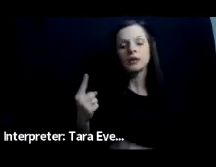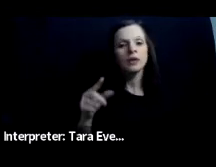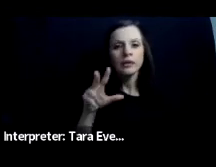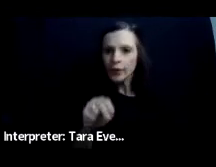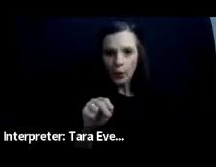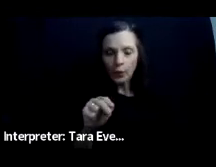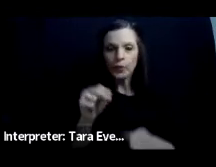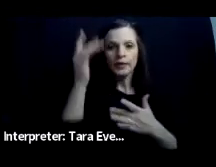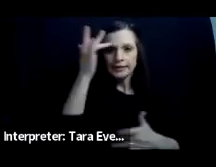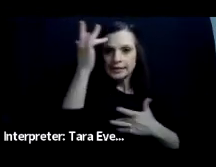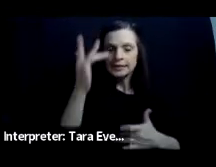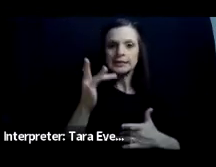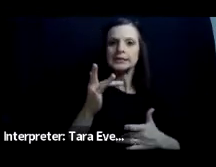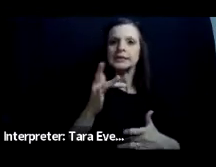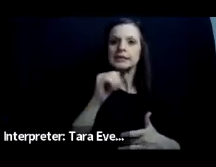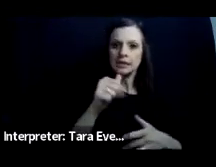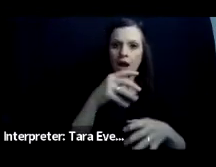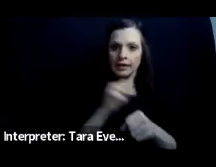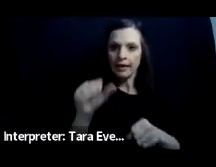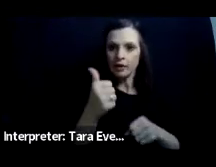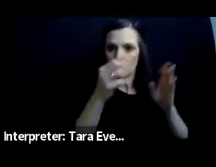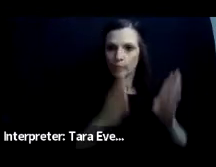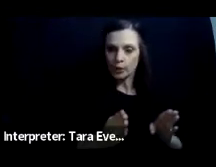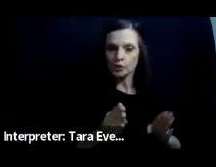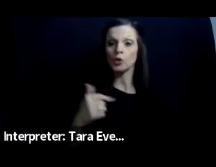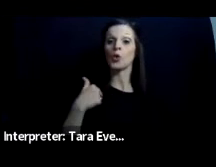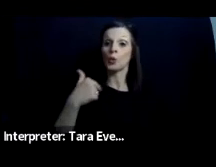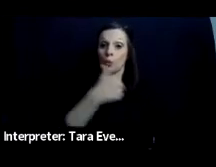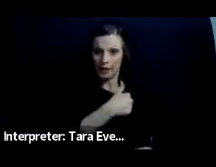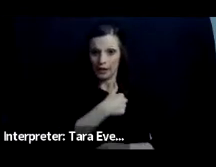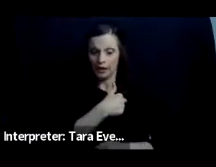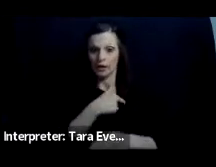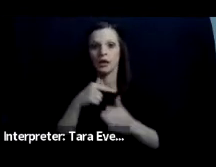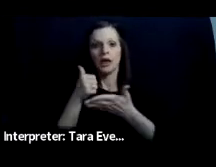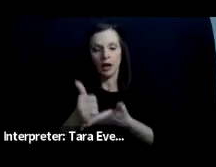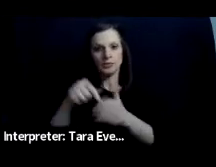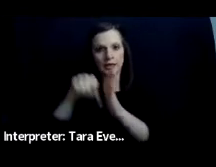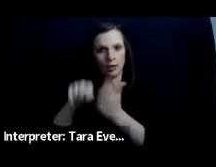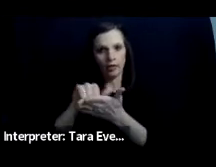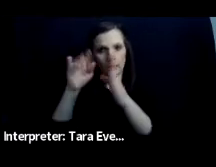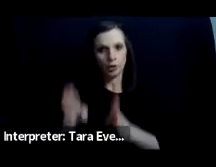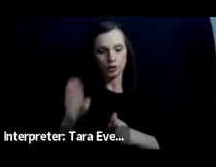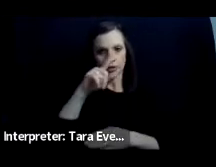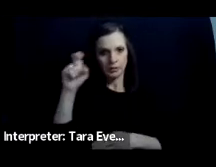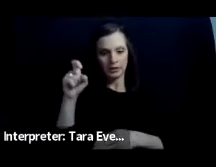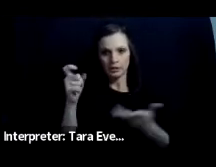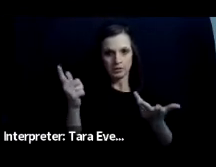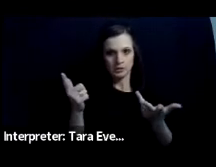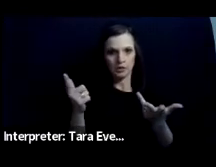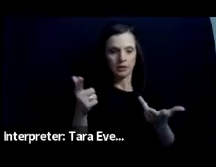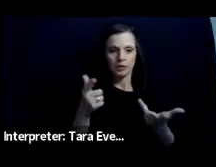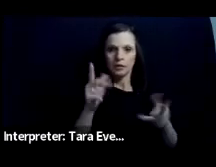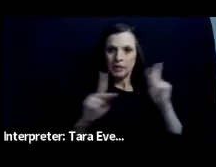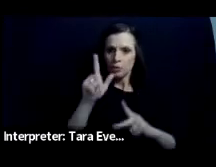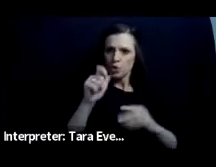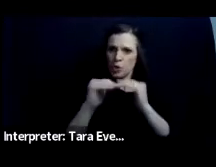another one. We got another one because of the stigma that we've placed on people who are stable on medication and doing fine, but we tell them that they're